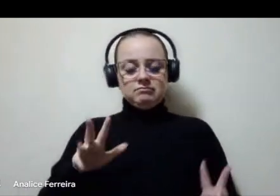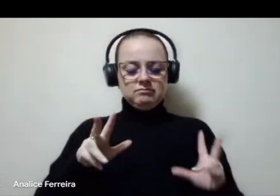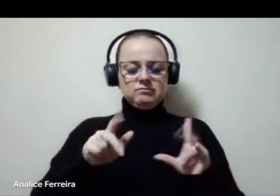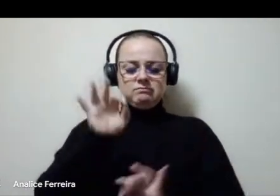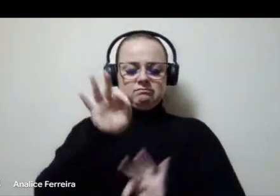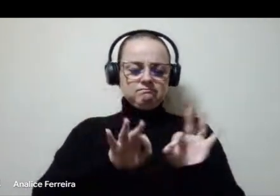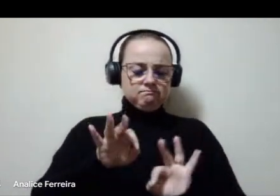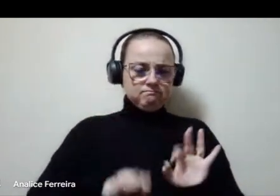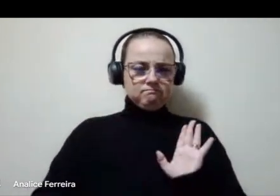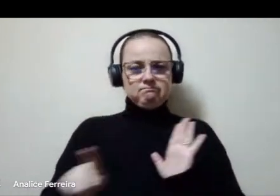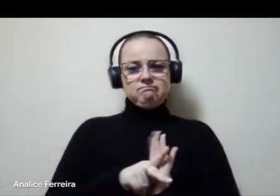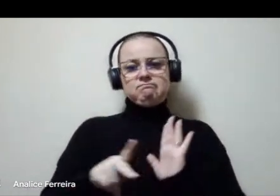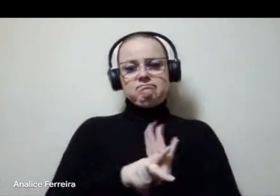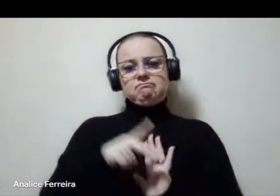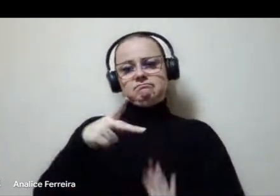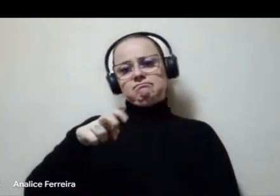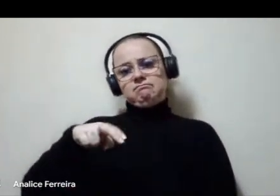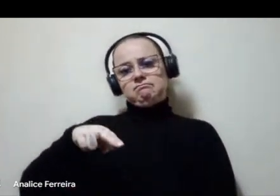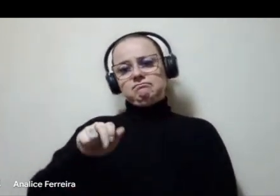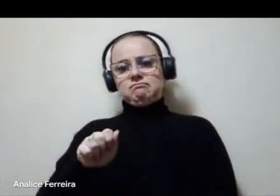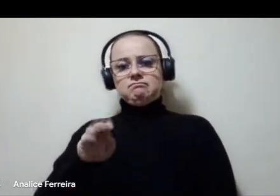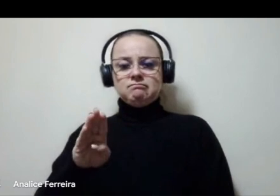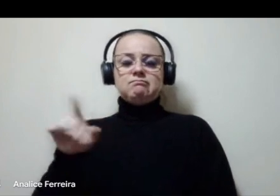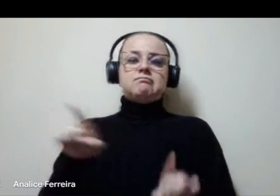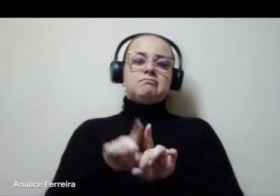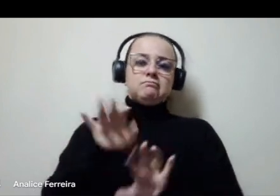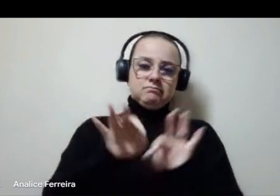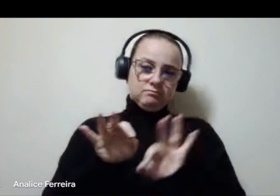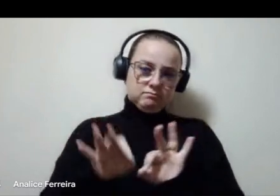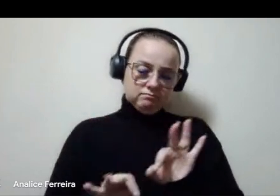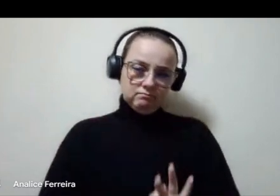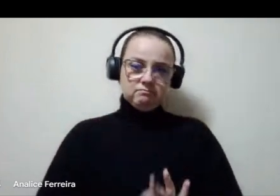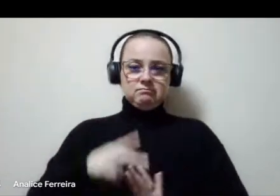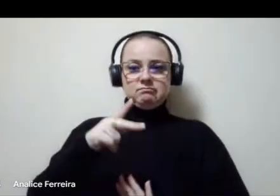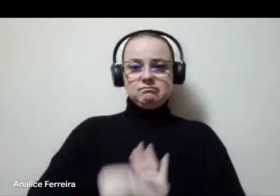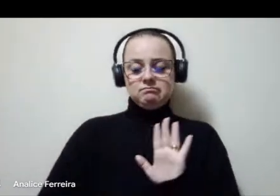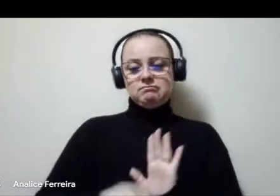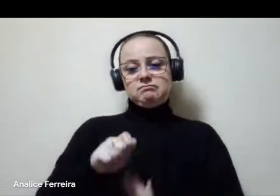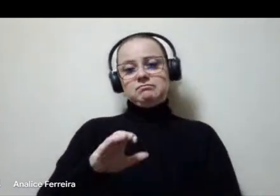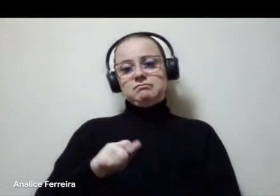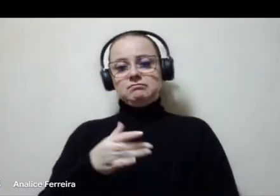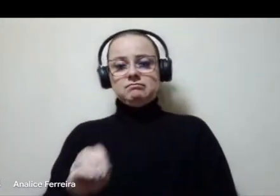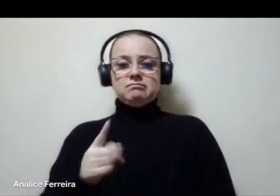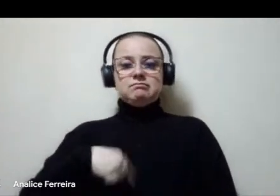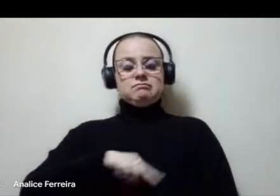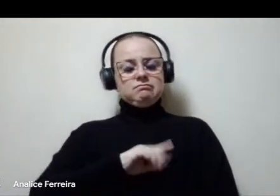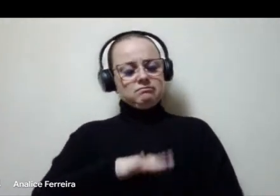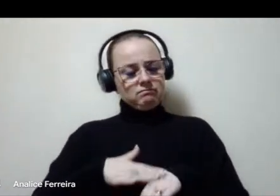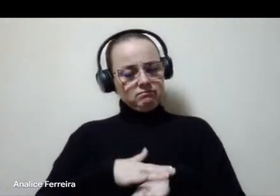the PNAB, the construction plan of action. We were talking about this. We all